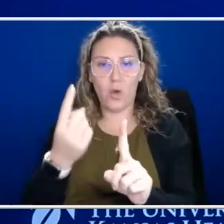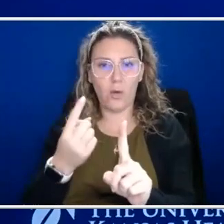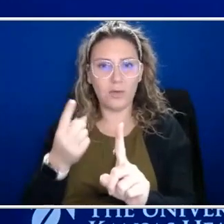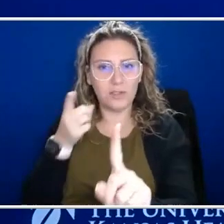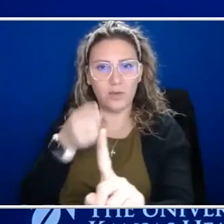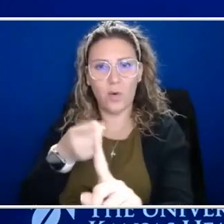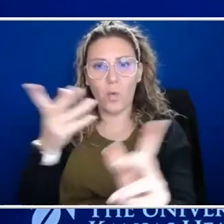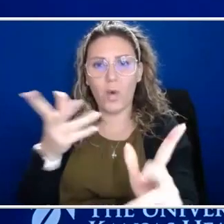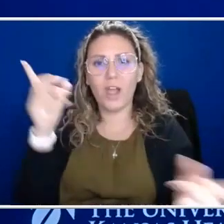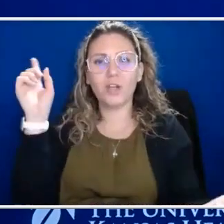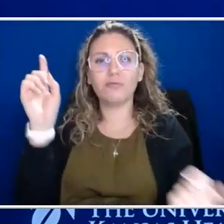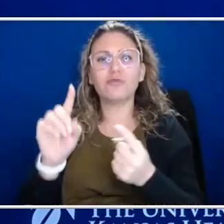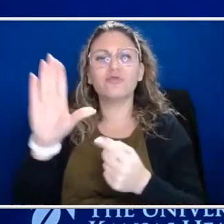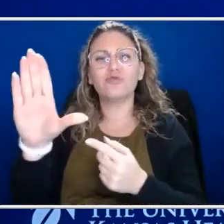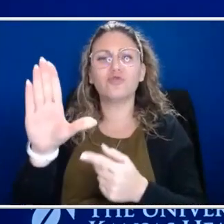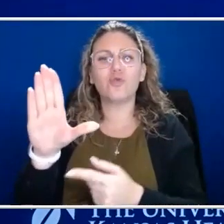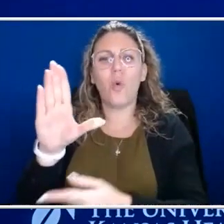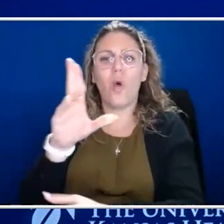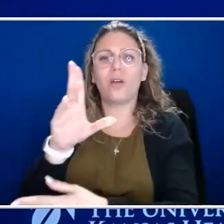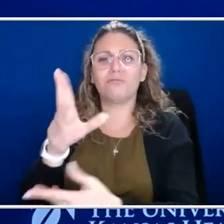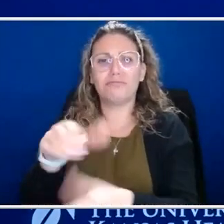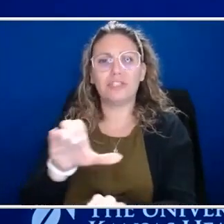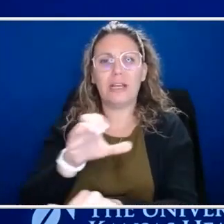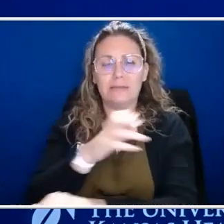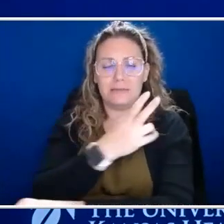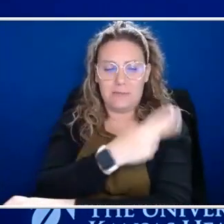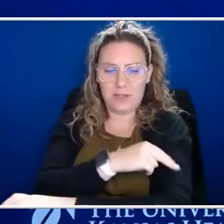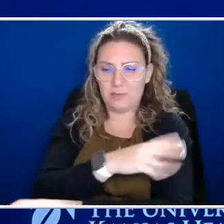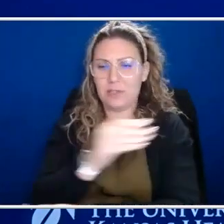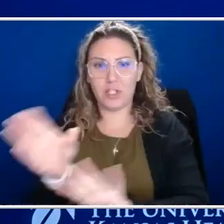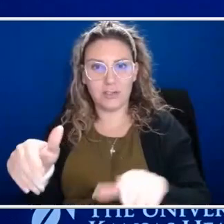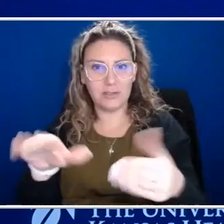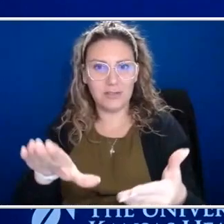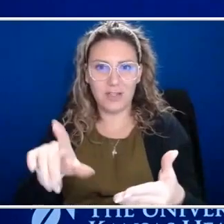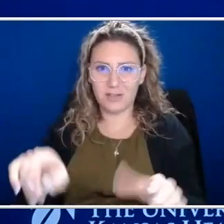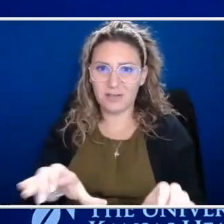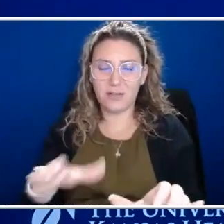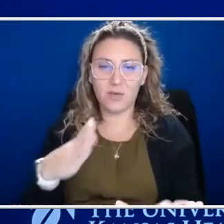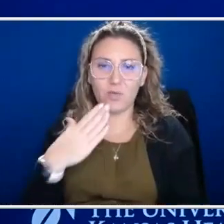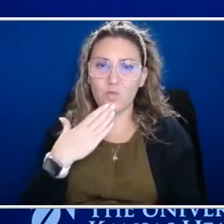of hospitalization and death. They have done that very well. We do see a minor